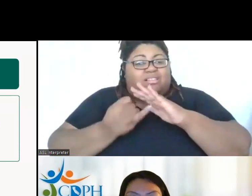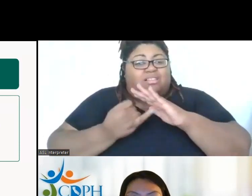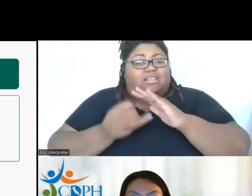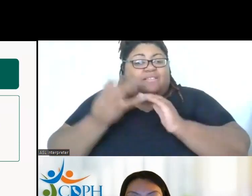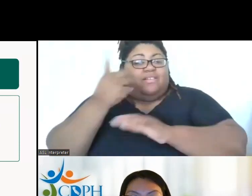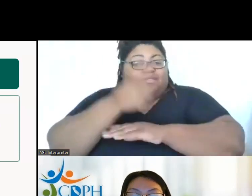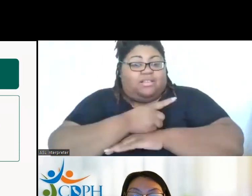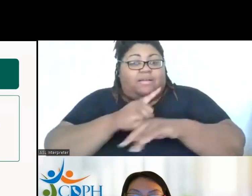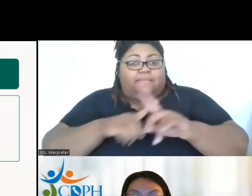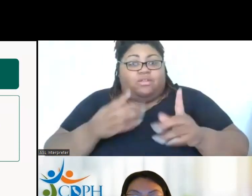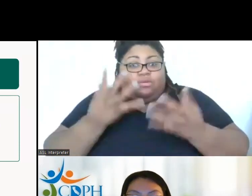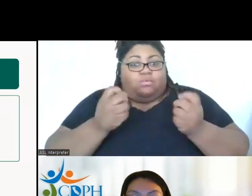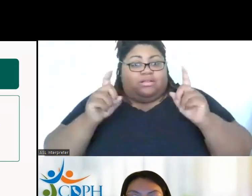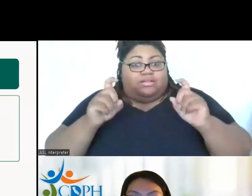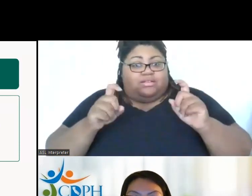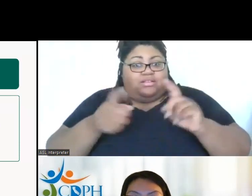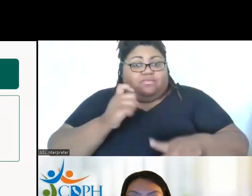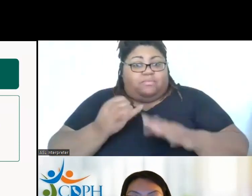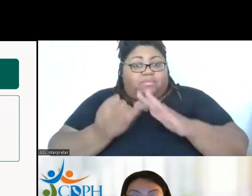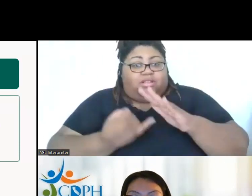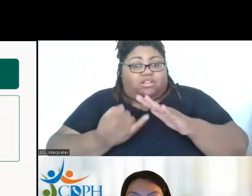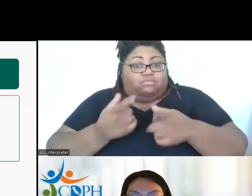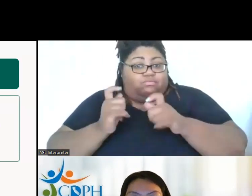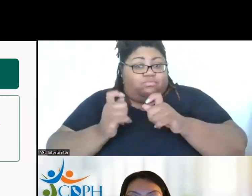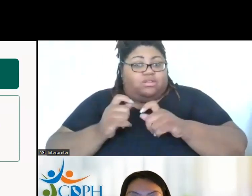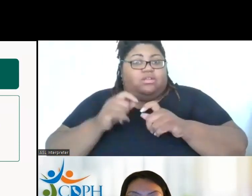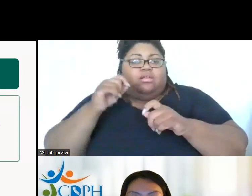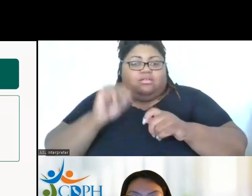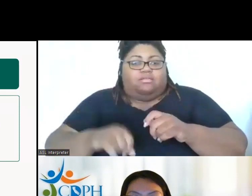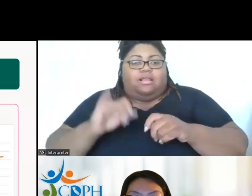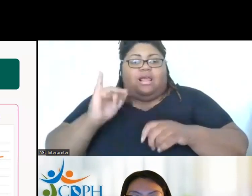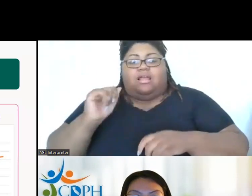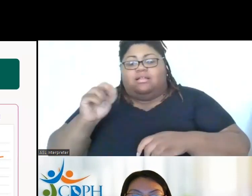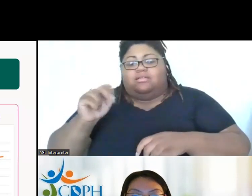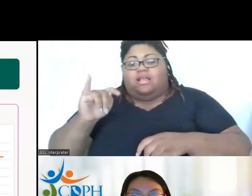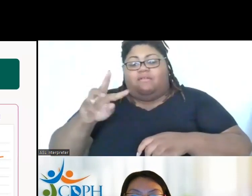of isolation sooner, it actually makes the virus levels plummet in your body.